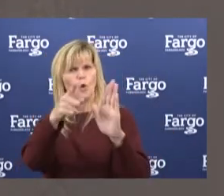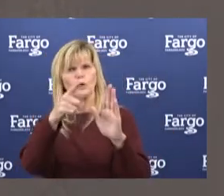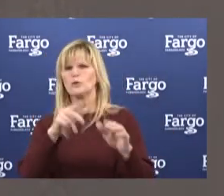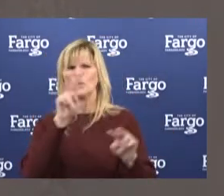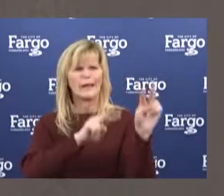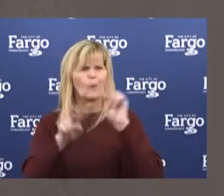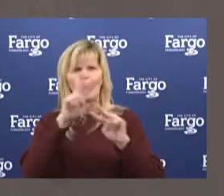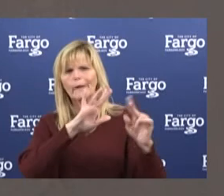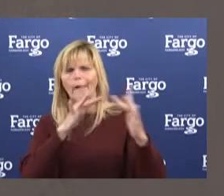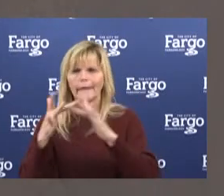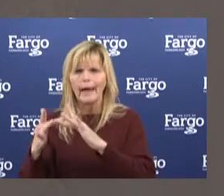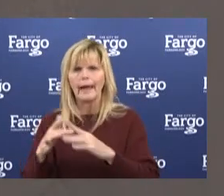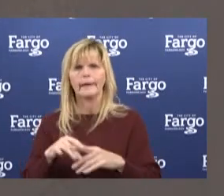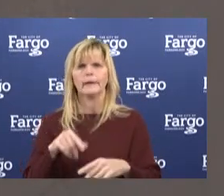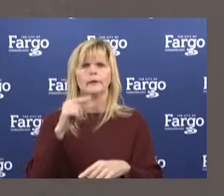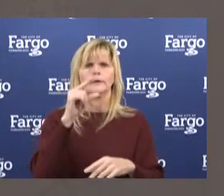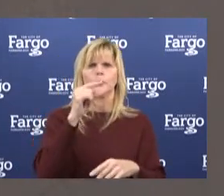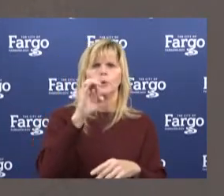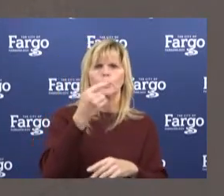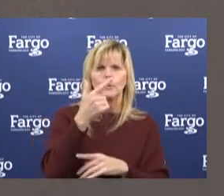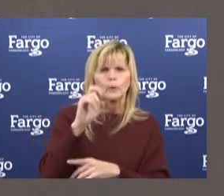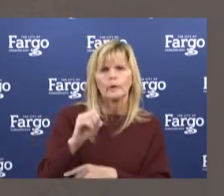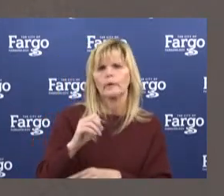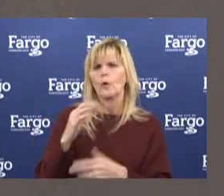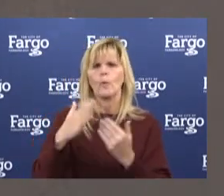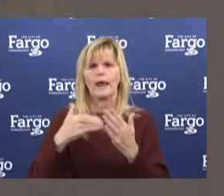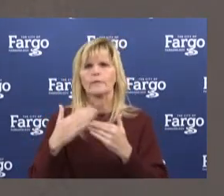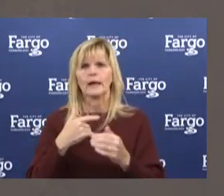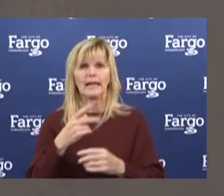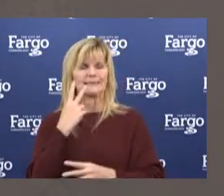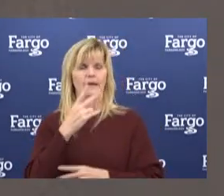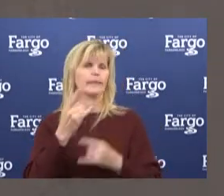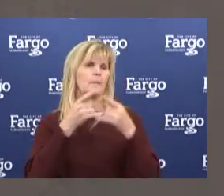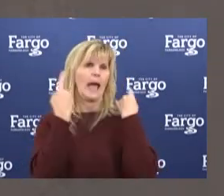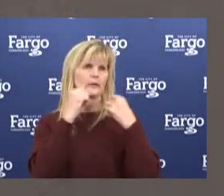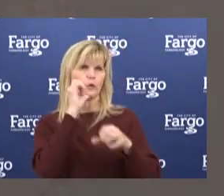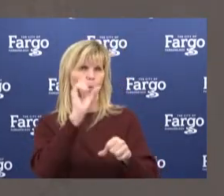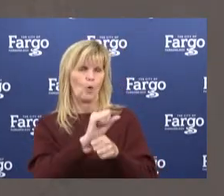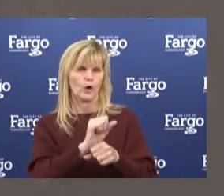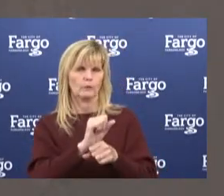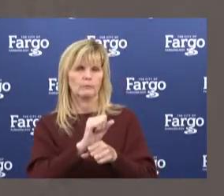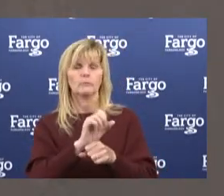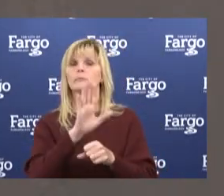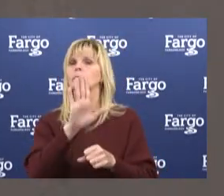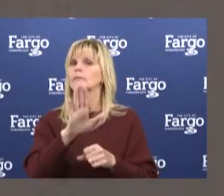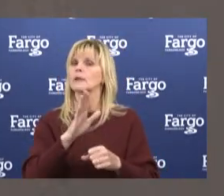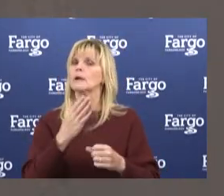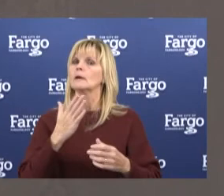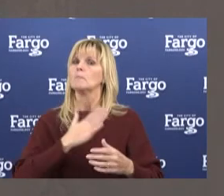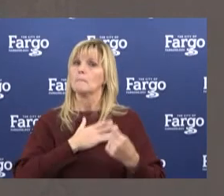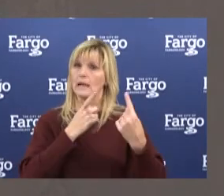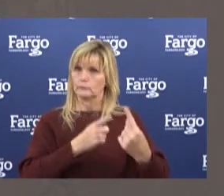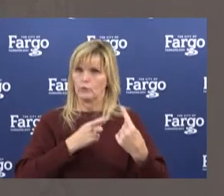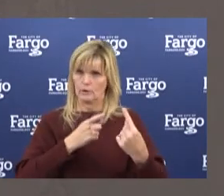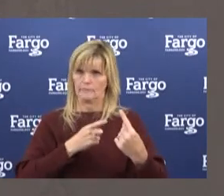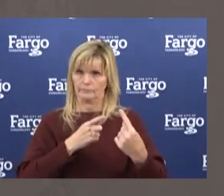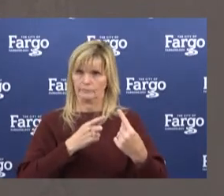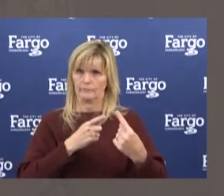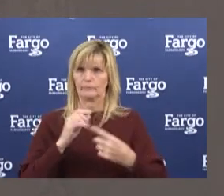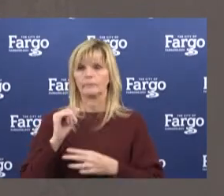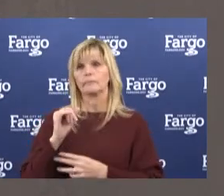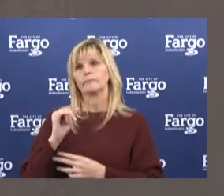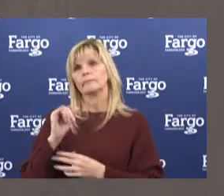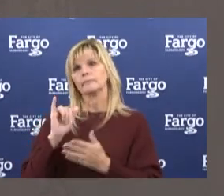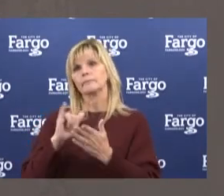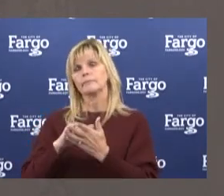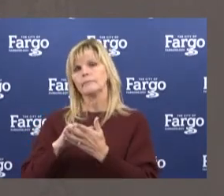online and Bing and Google a story that says they don't work. Here's the struggle, is that